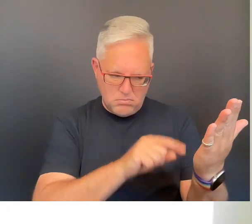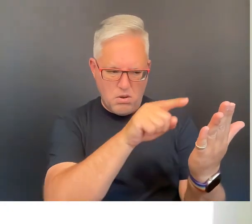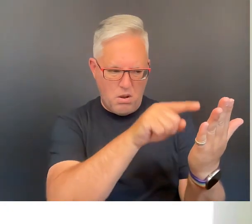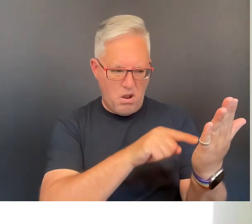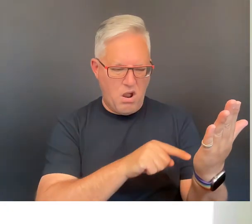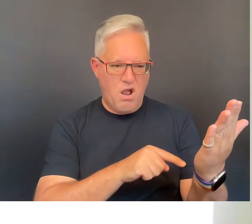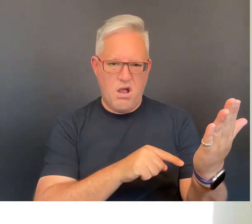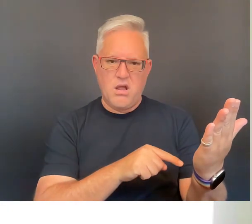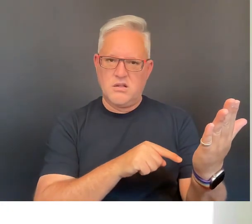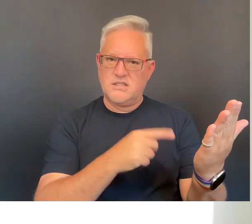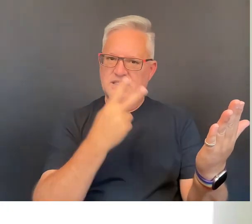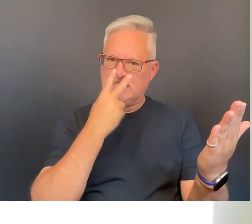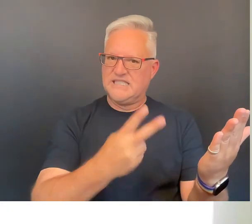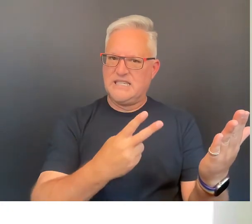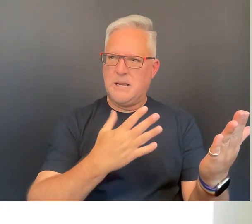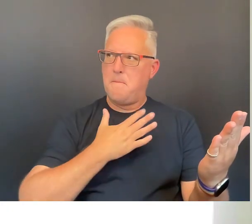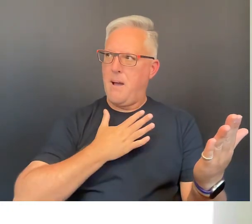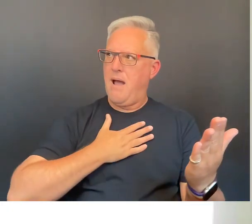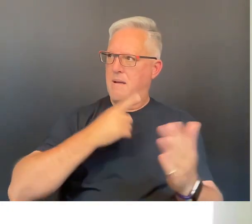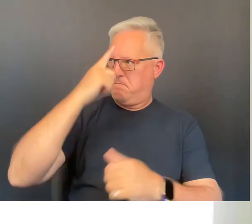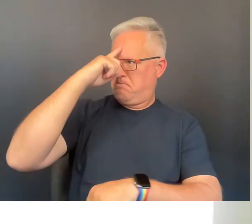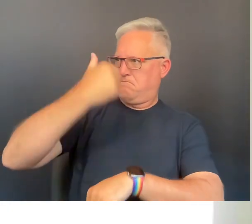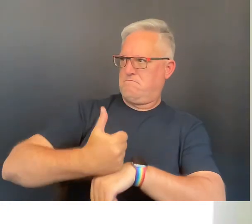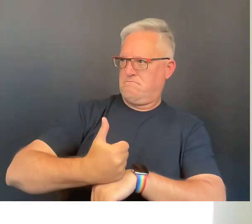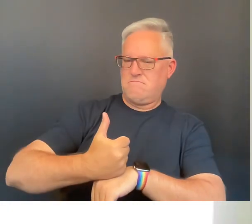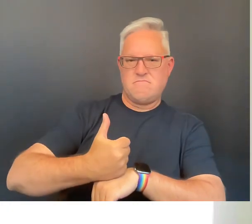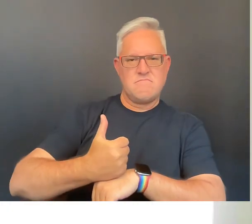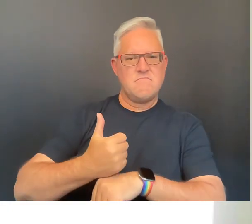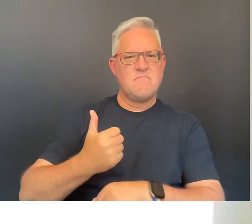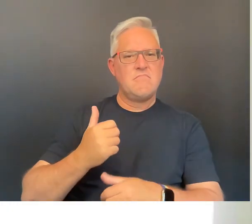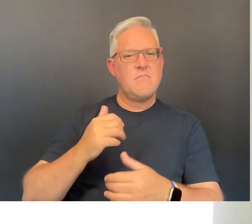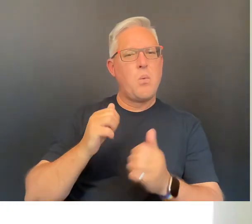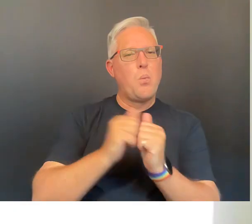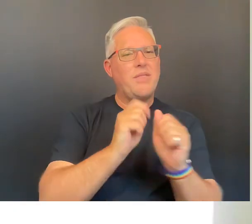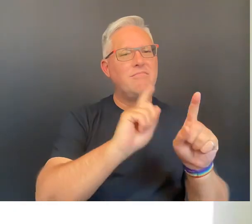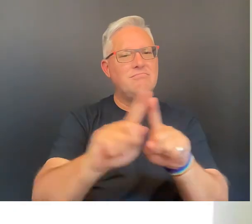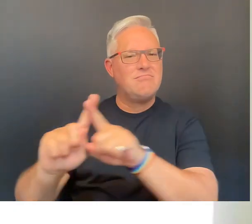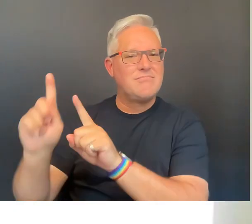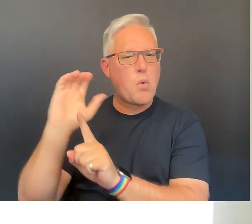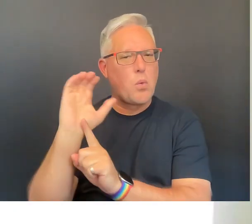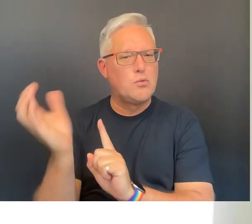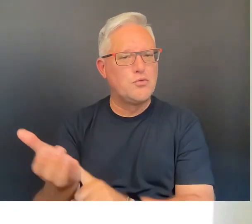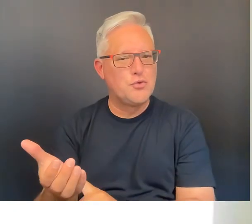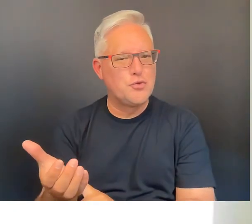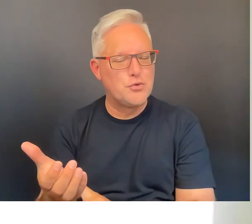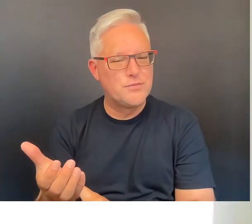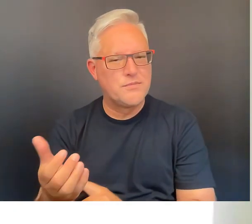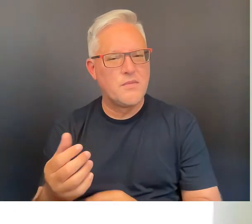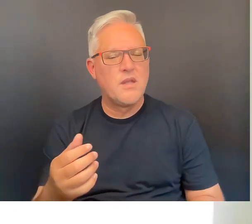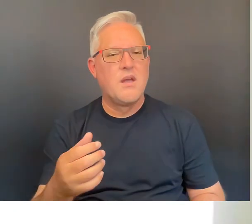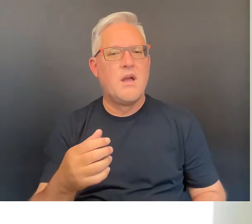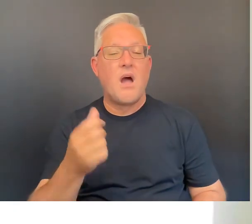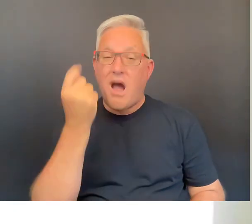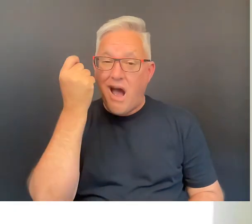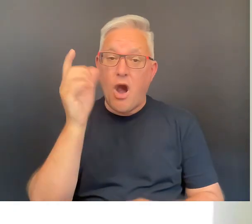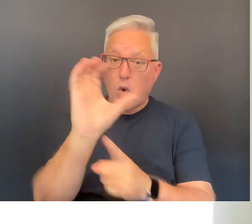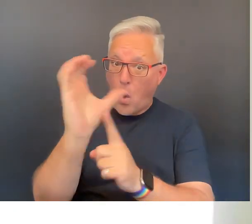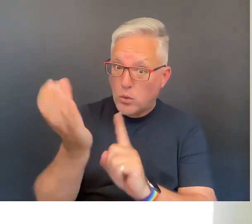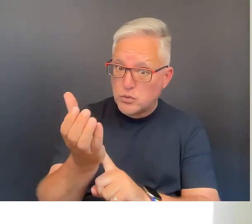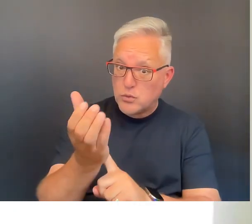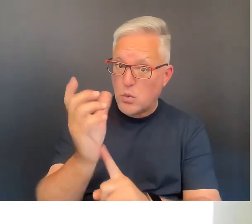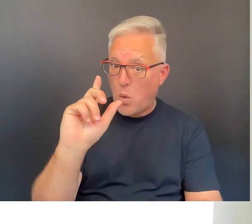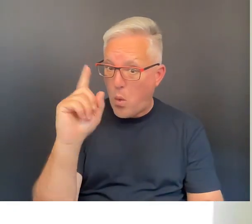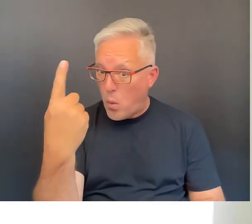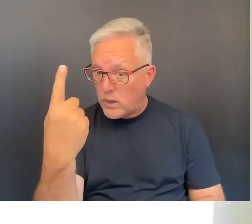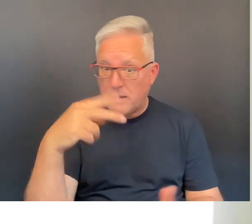to see where you are, your mindset, a bunch across a bunch of culture, right? And culture, not just ethnicity